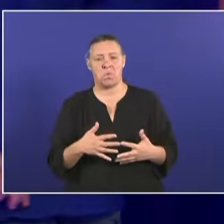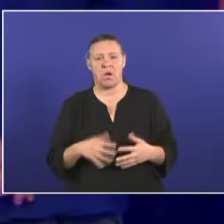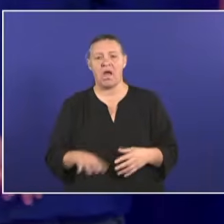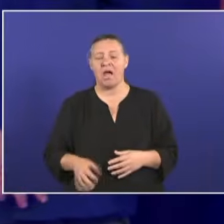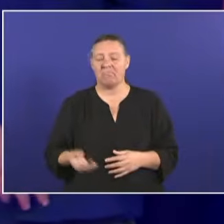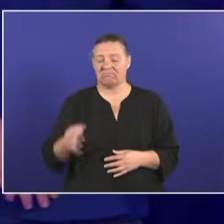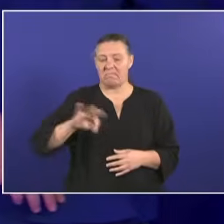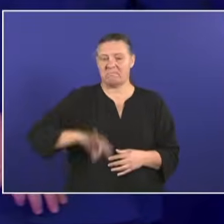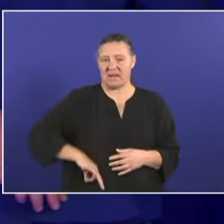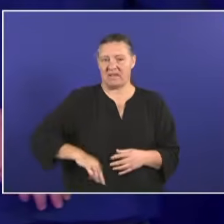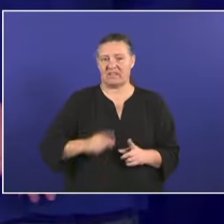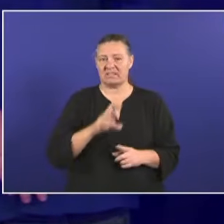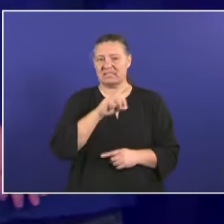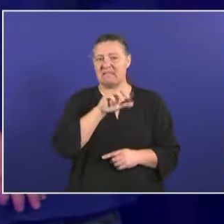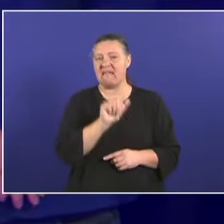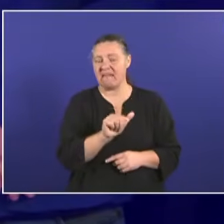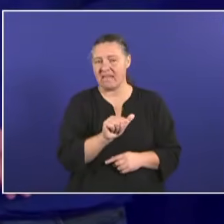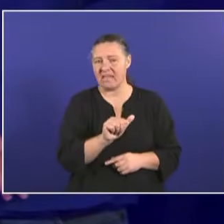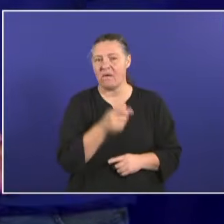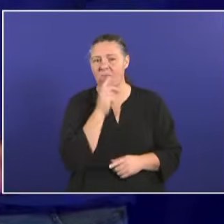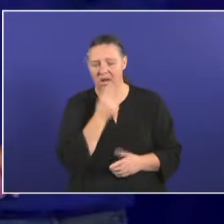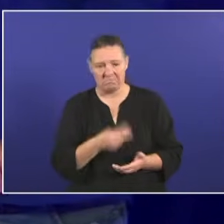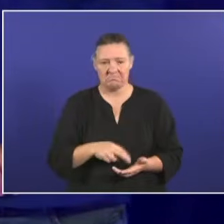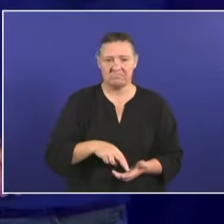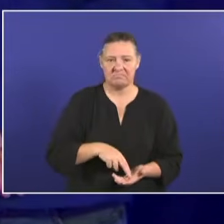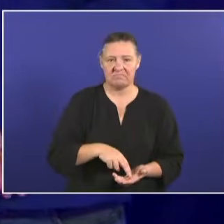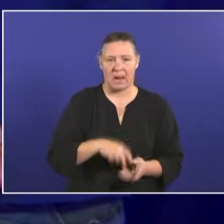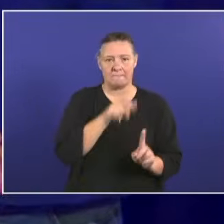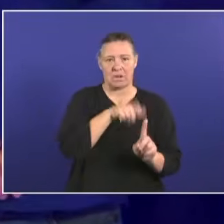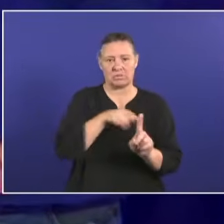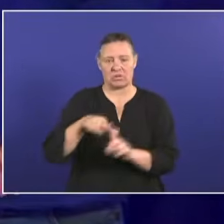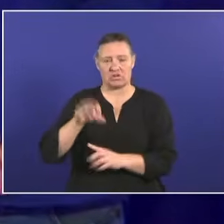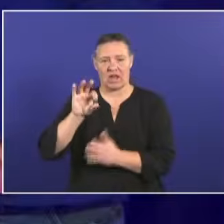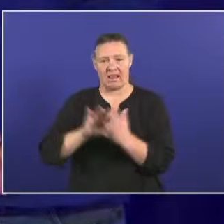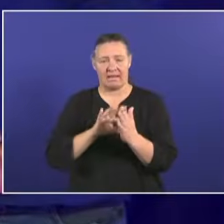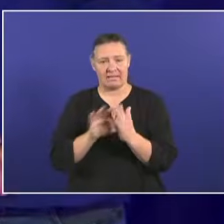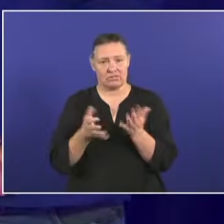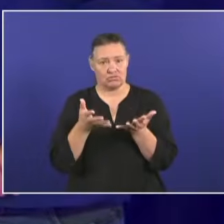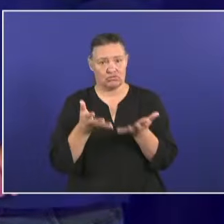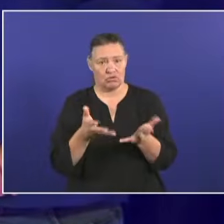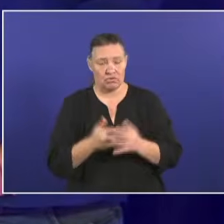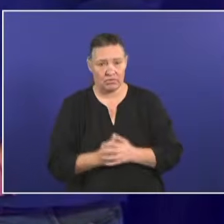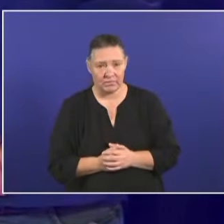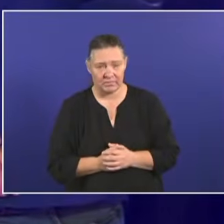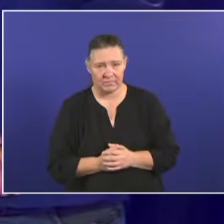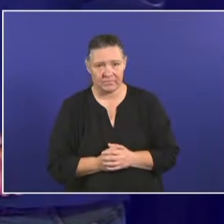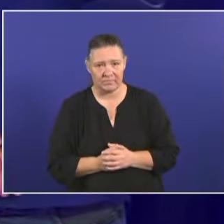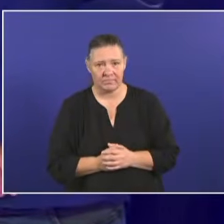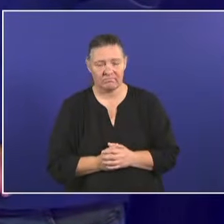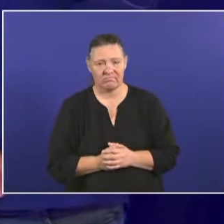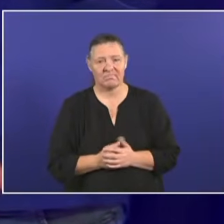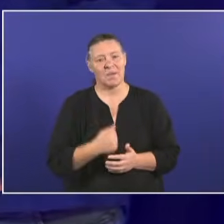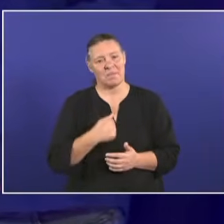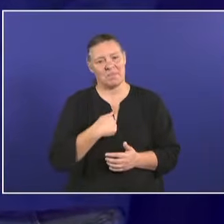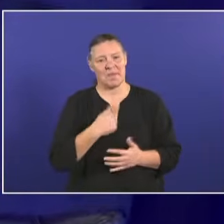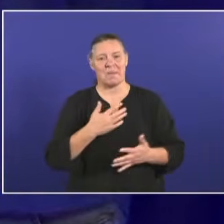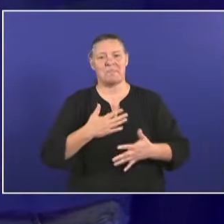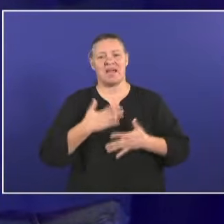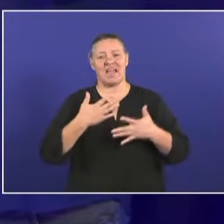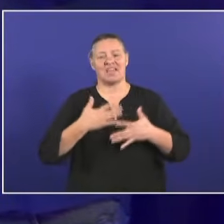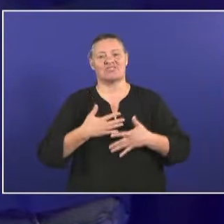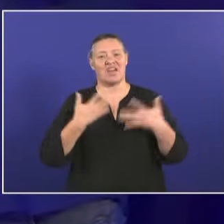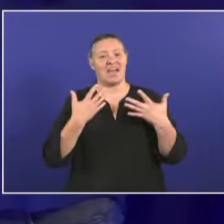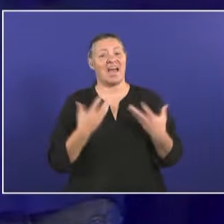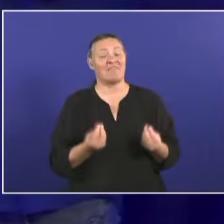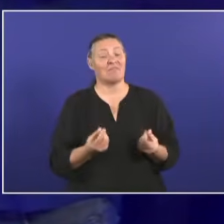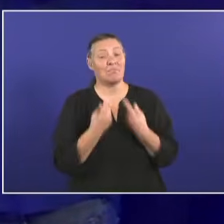party as they have stood as candidates. Delegates, it is my pleasure